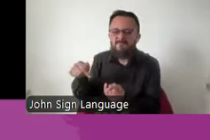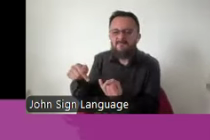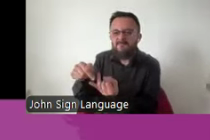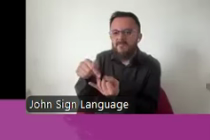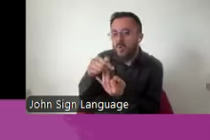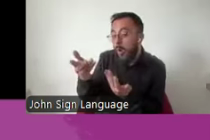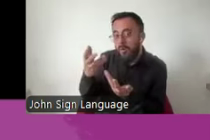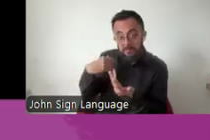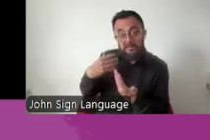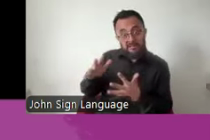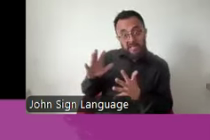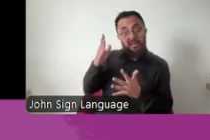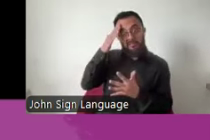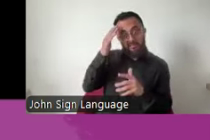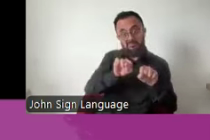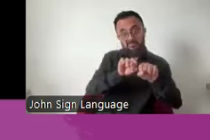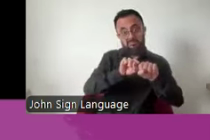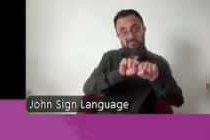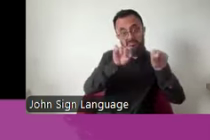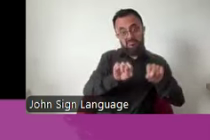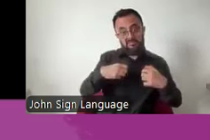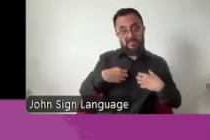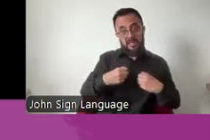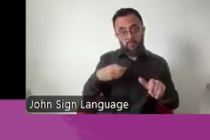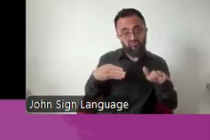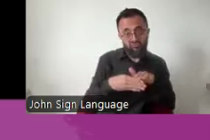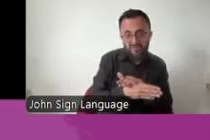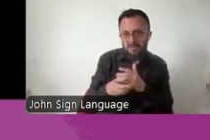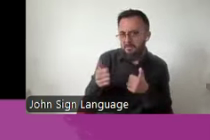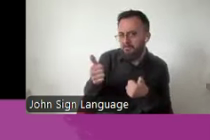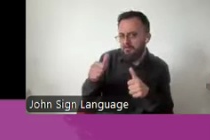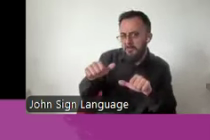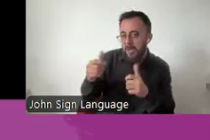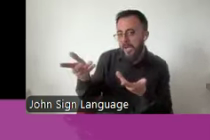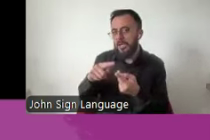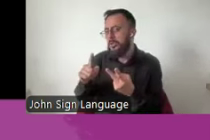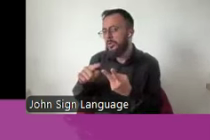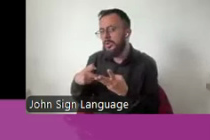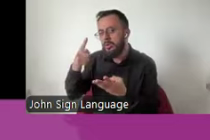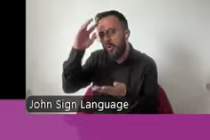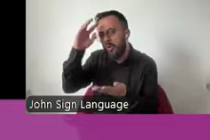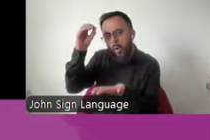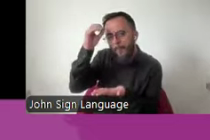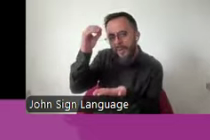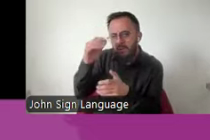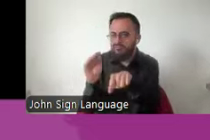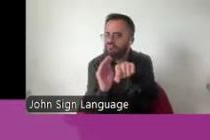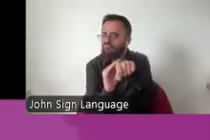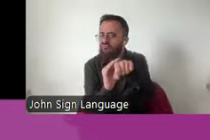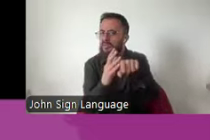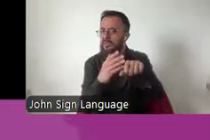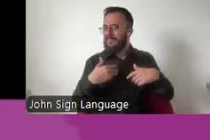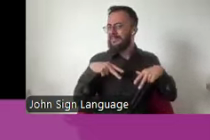Health to do to improve their quality of life. Then on the third picture, it